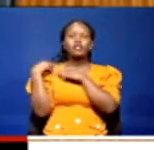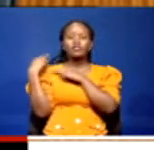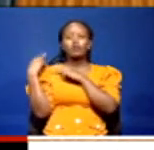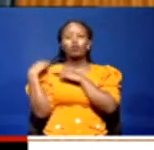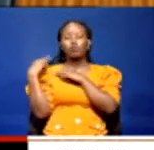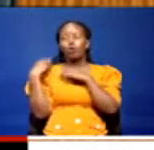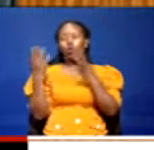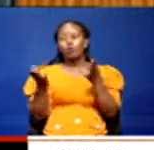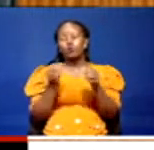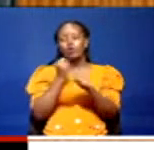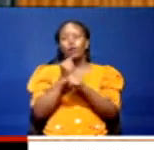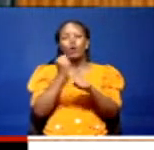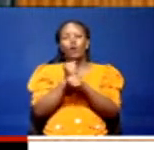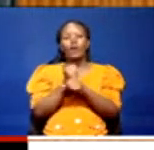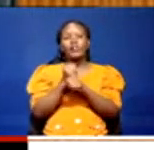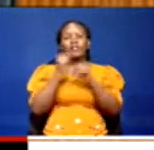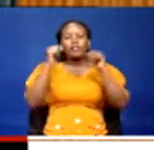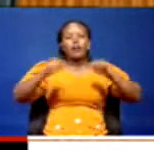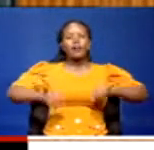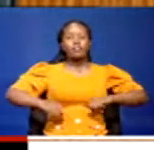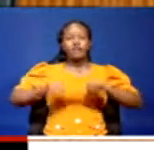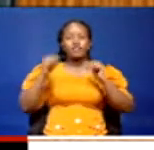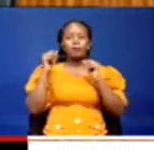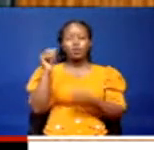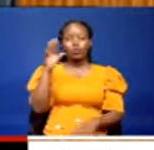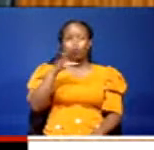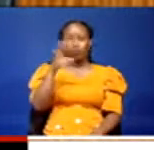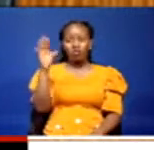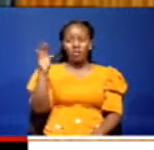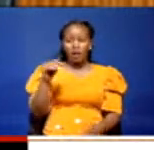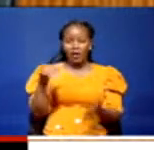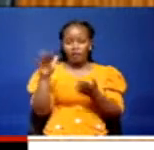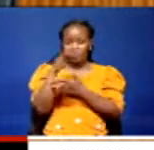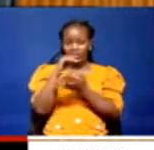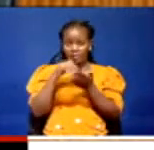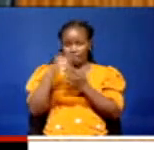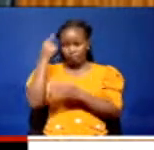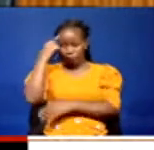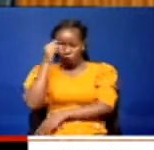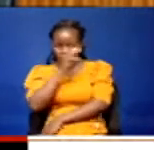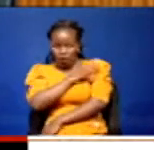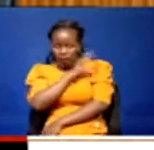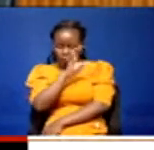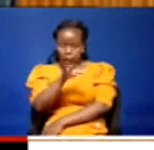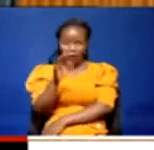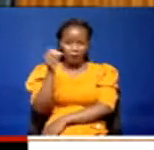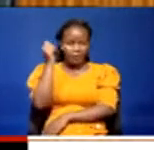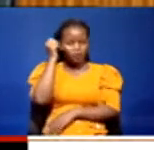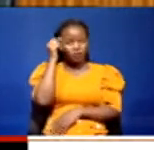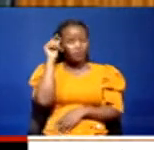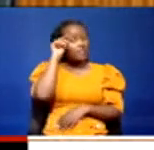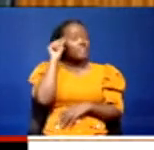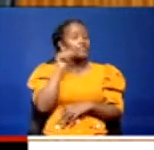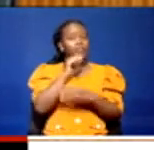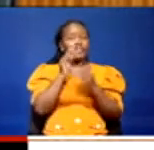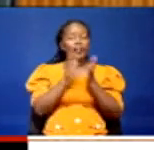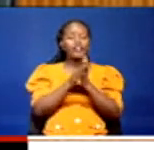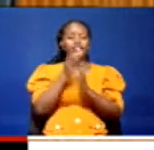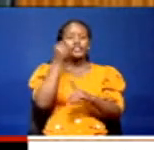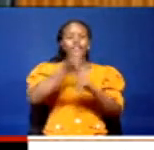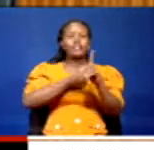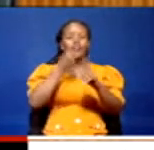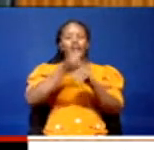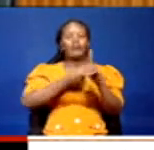as the chairperson of the African Center for Empowerment, Gender and Advocacy. Rehab is also a renowned